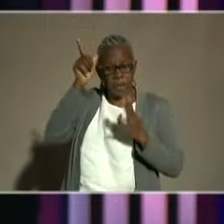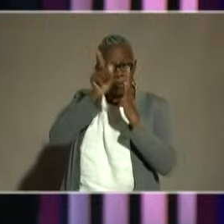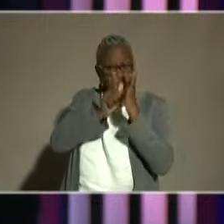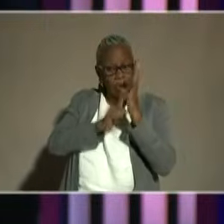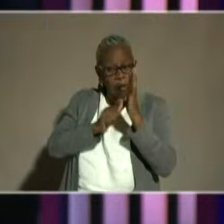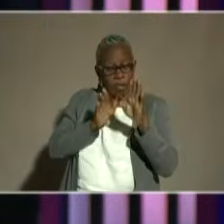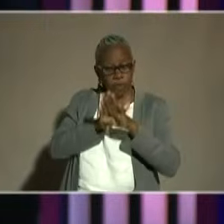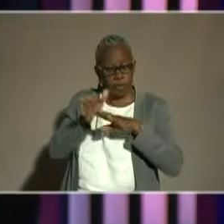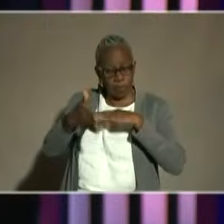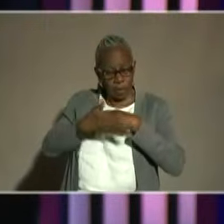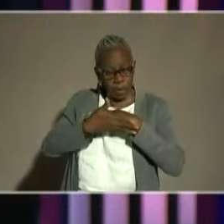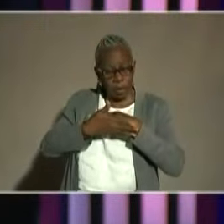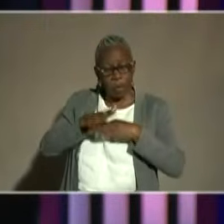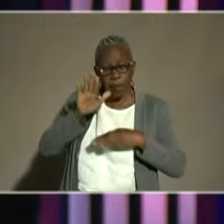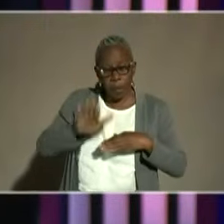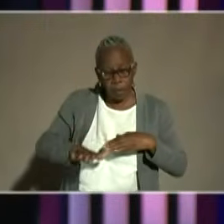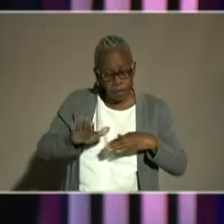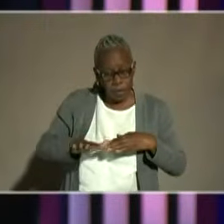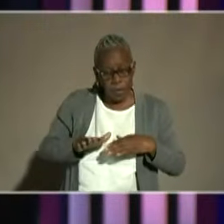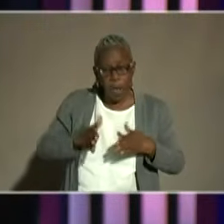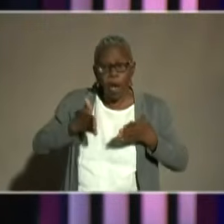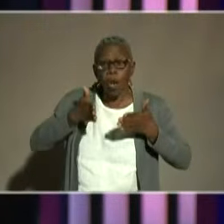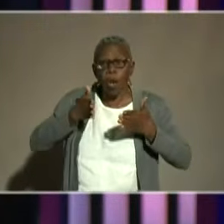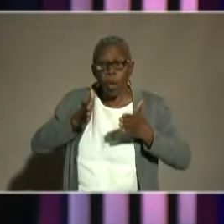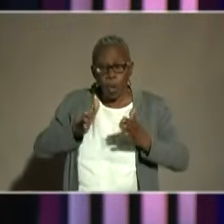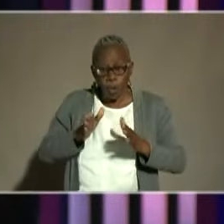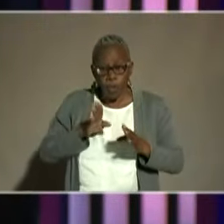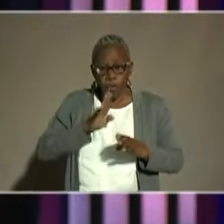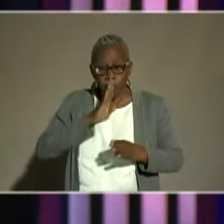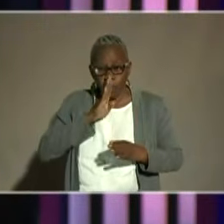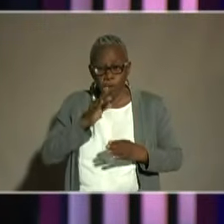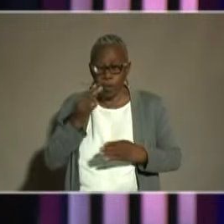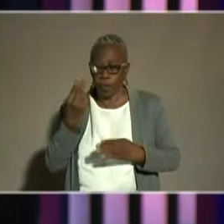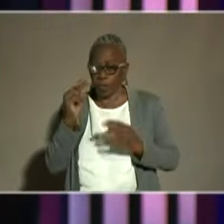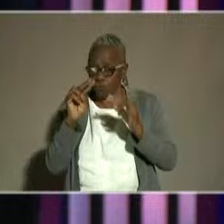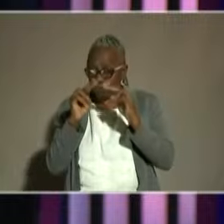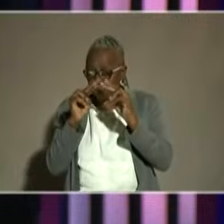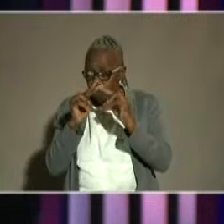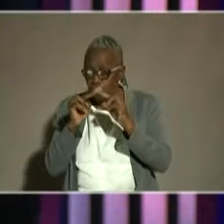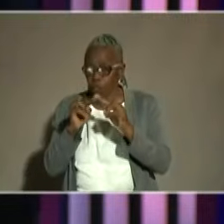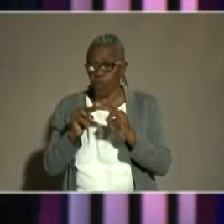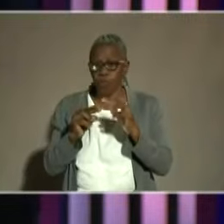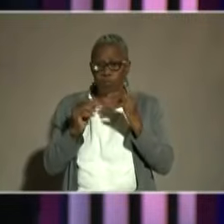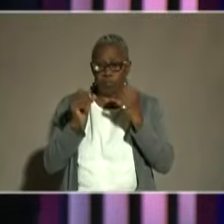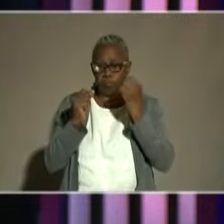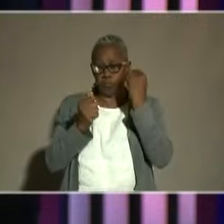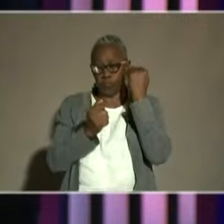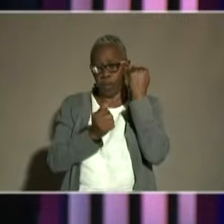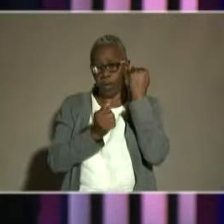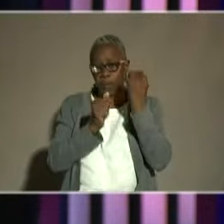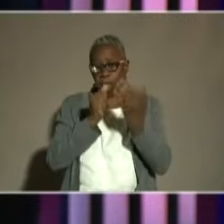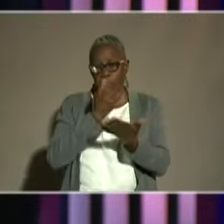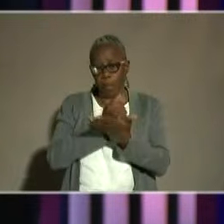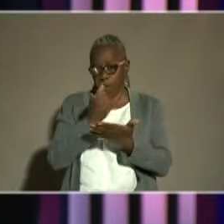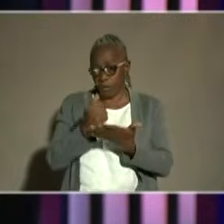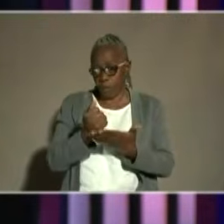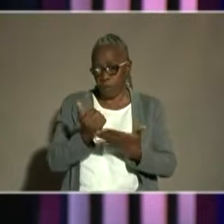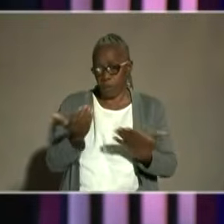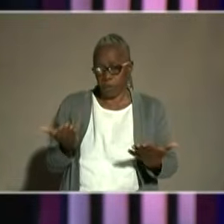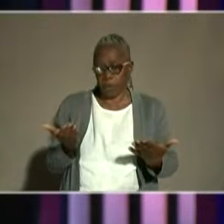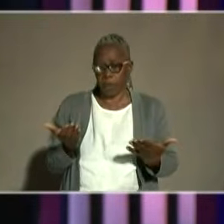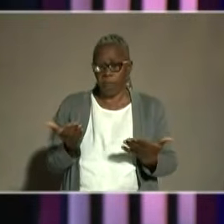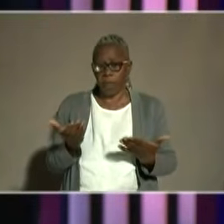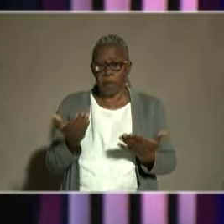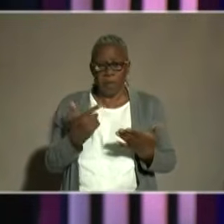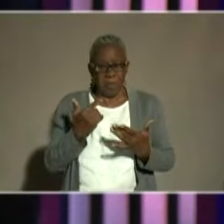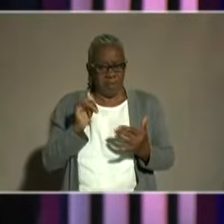in Jamaica are permitted to be dual nationals. I therefore didn't consider it to be something which was problematic.